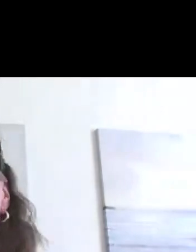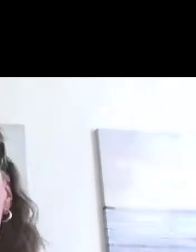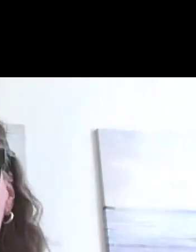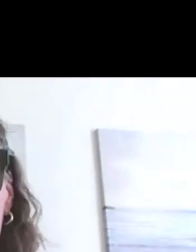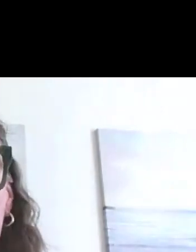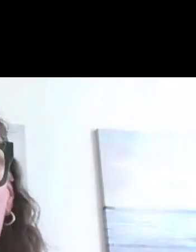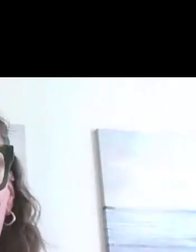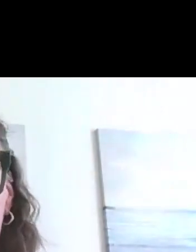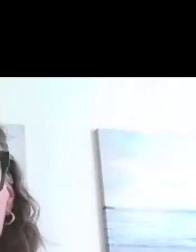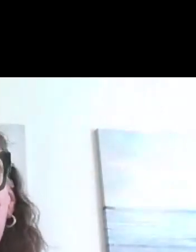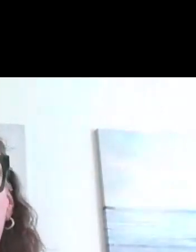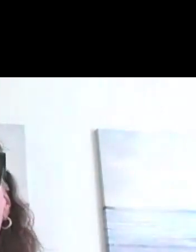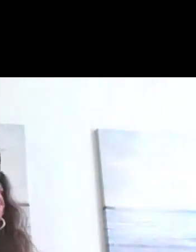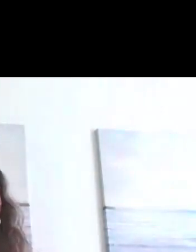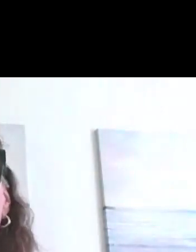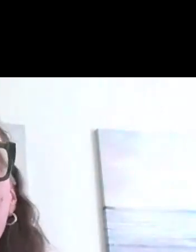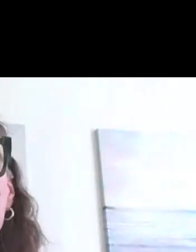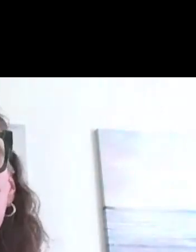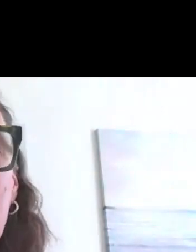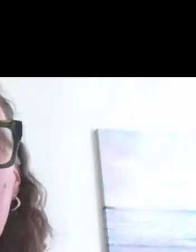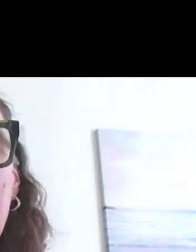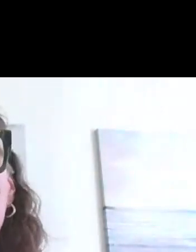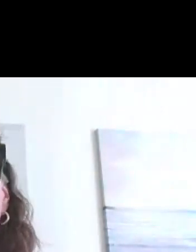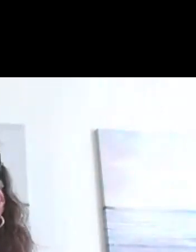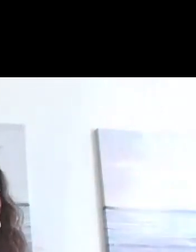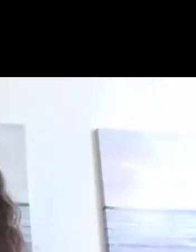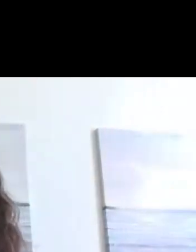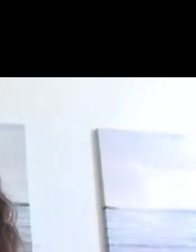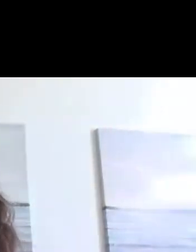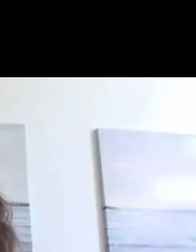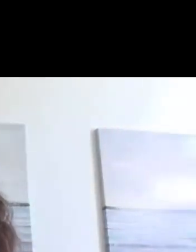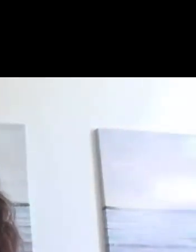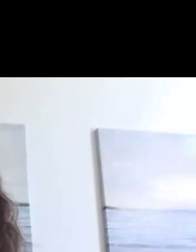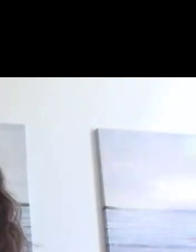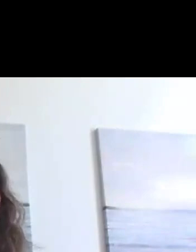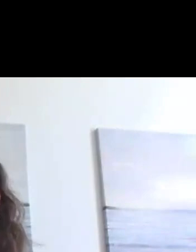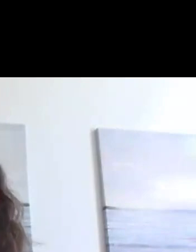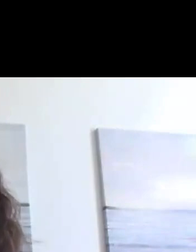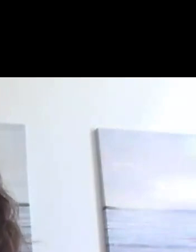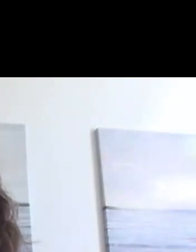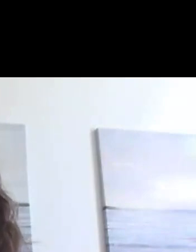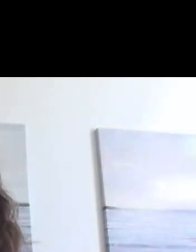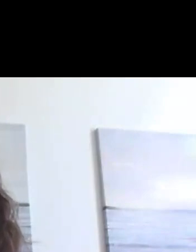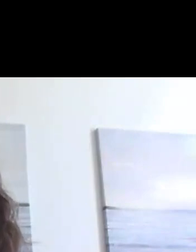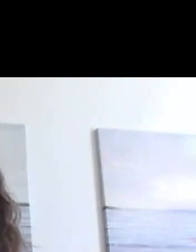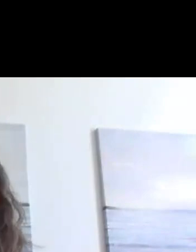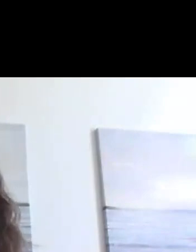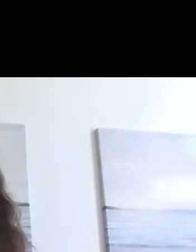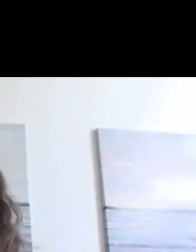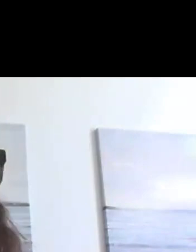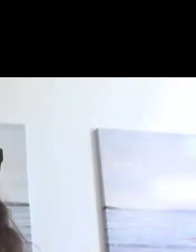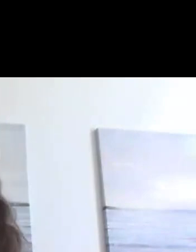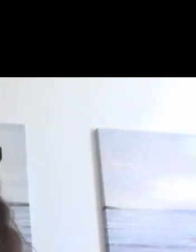the question for you all is, what else? Where will you focus your time, your talents, to help us in the administration?